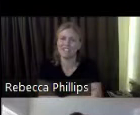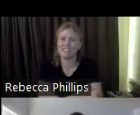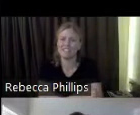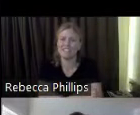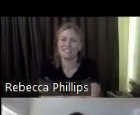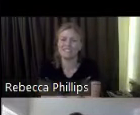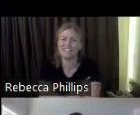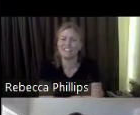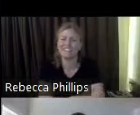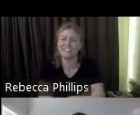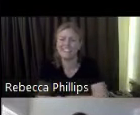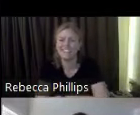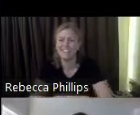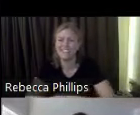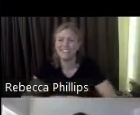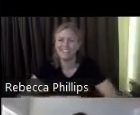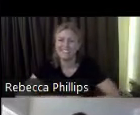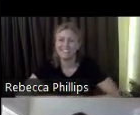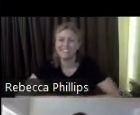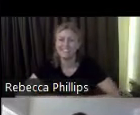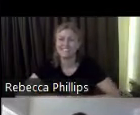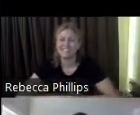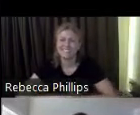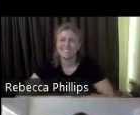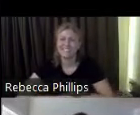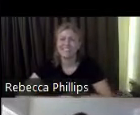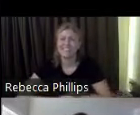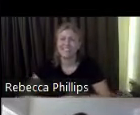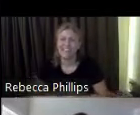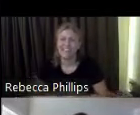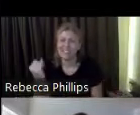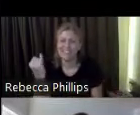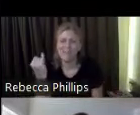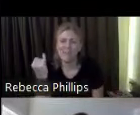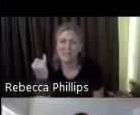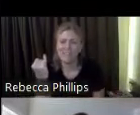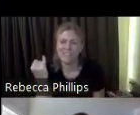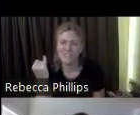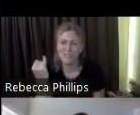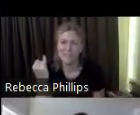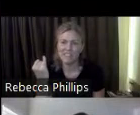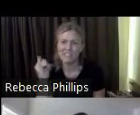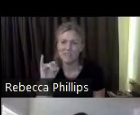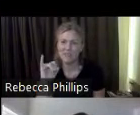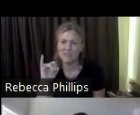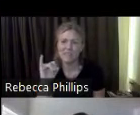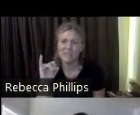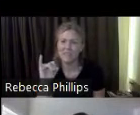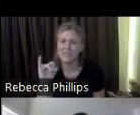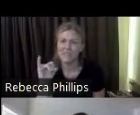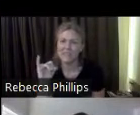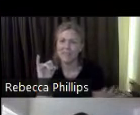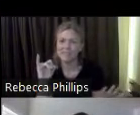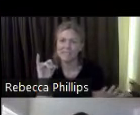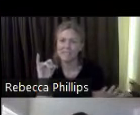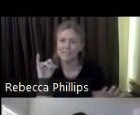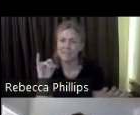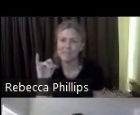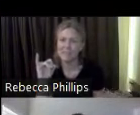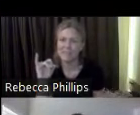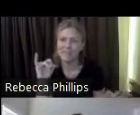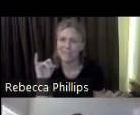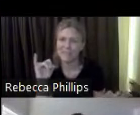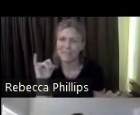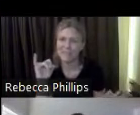that mystery. Yeah, that was what I was trying to figure out last week. That's why I'm like, there's not that many signs with the pinky. I'm like, I must just be throwing